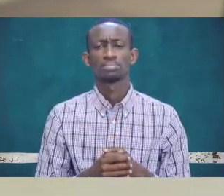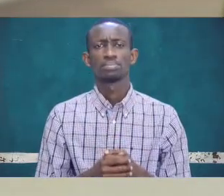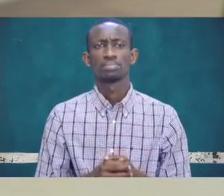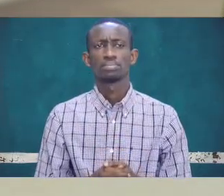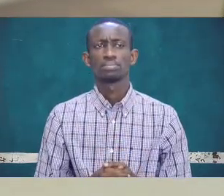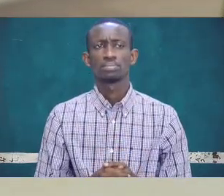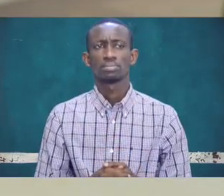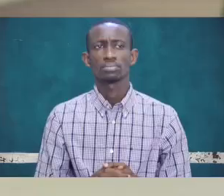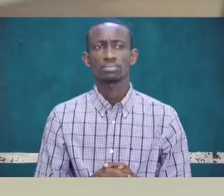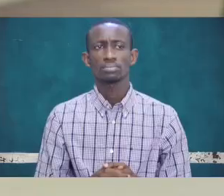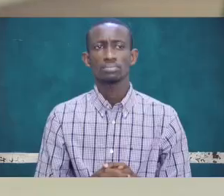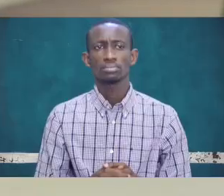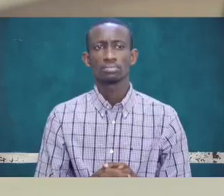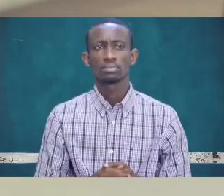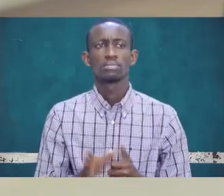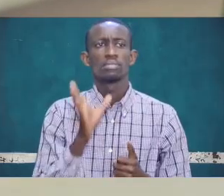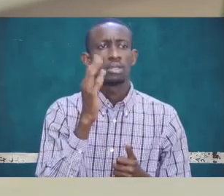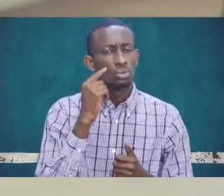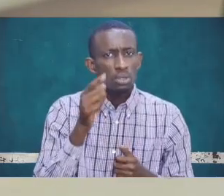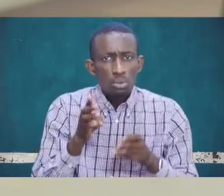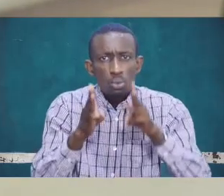other method